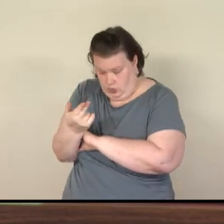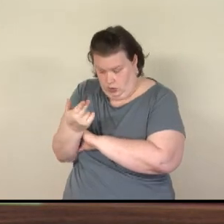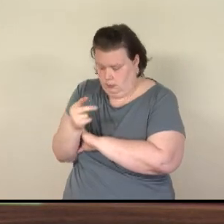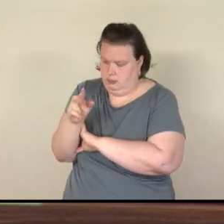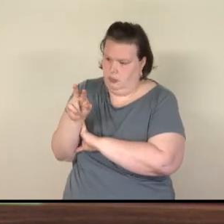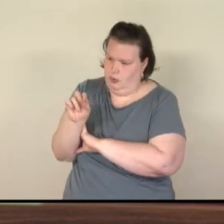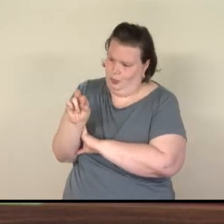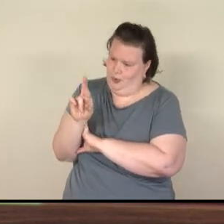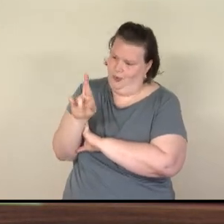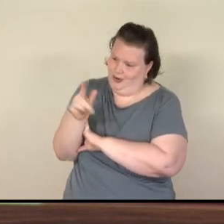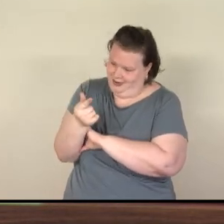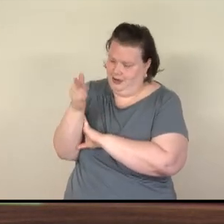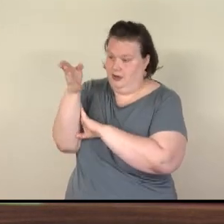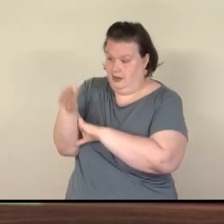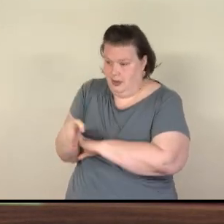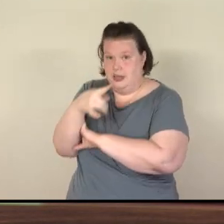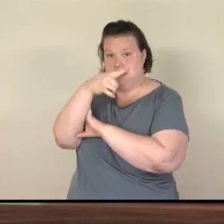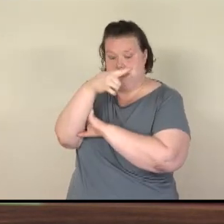www.wacoisd.org/summer enrichment.